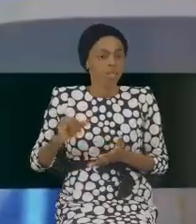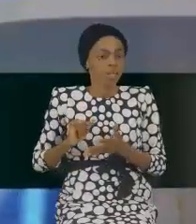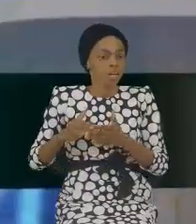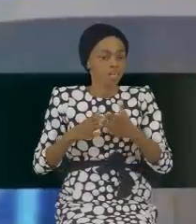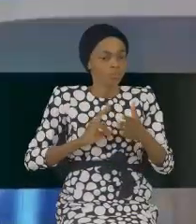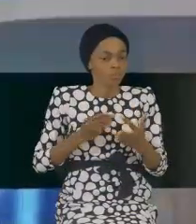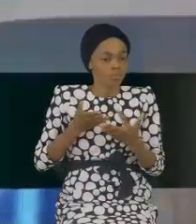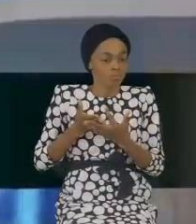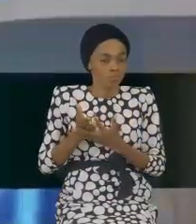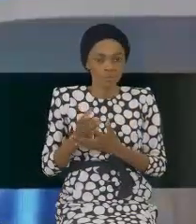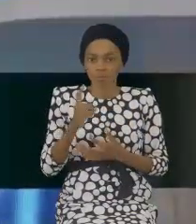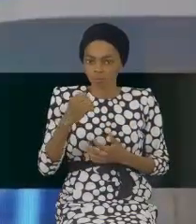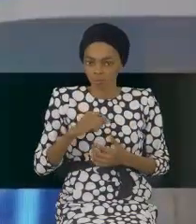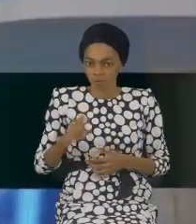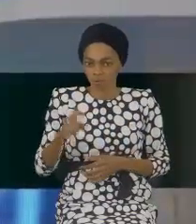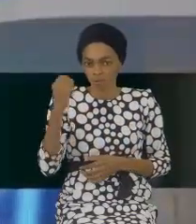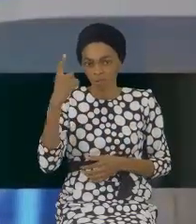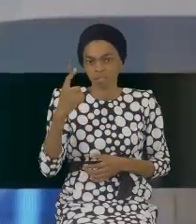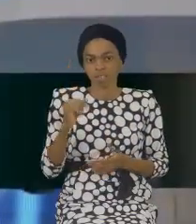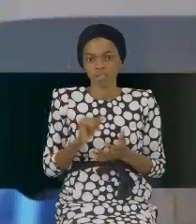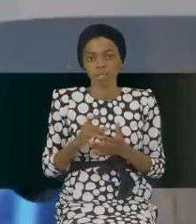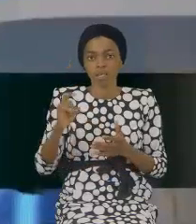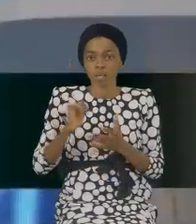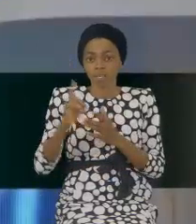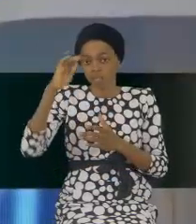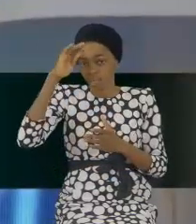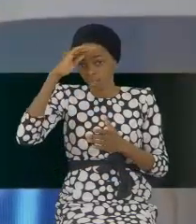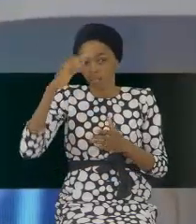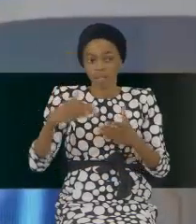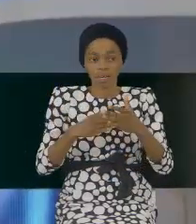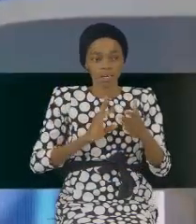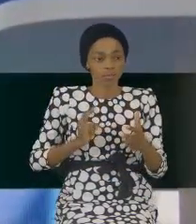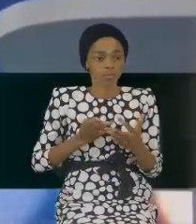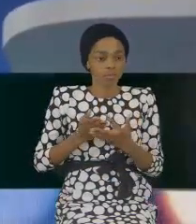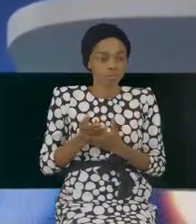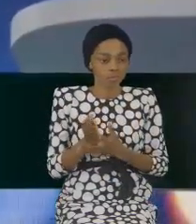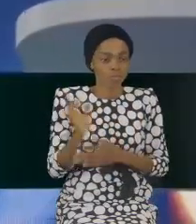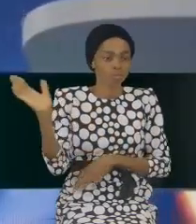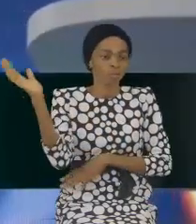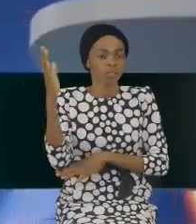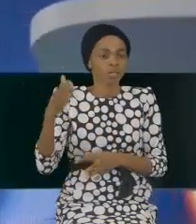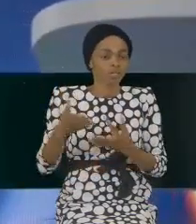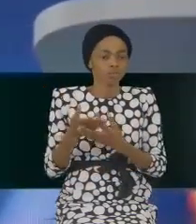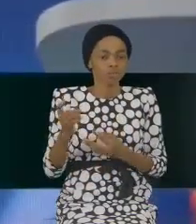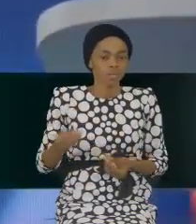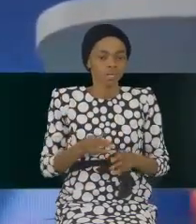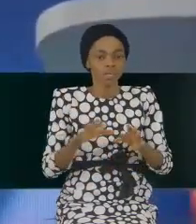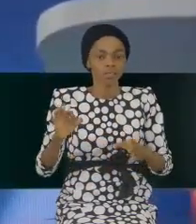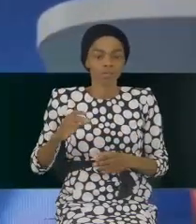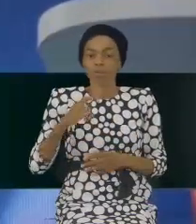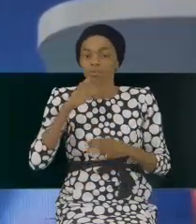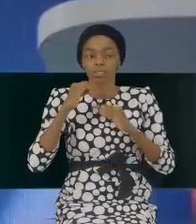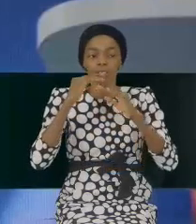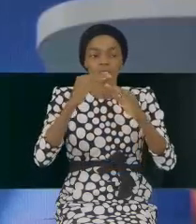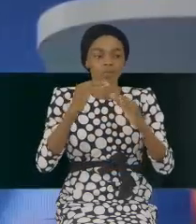Let us through. Always understand that. Leading us through. Let us through the wilderness and through a land of deserts and of